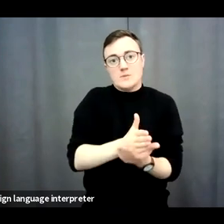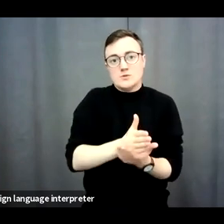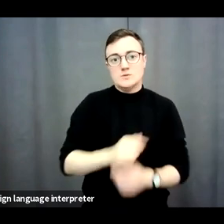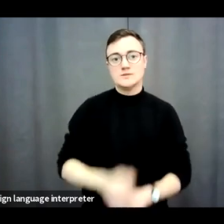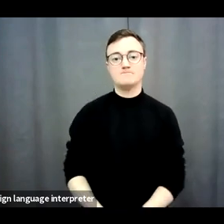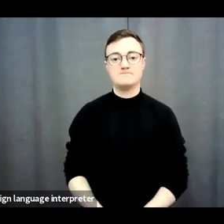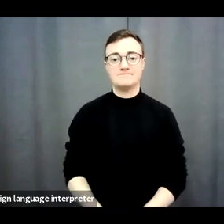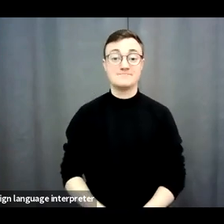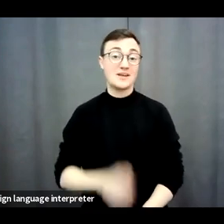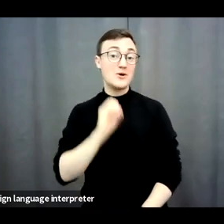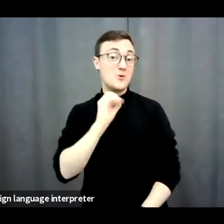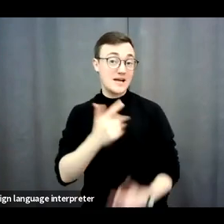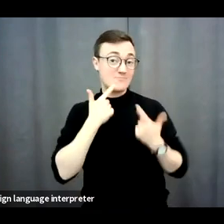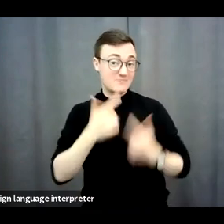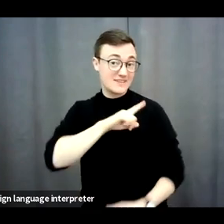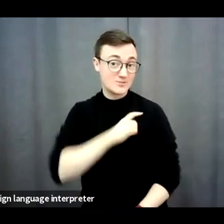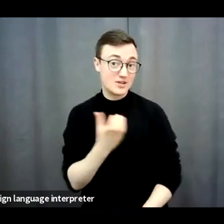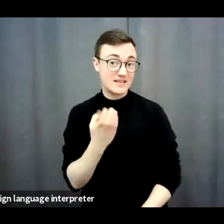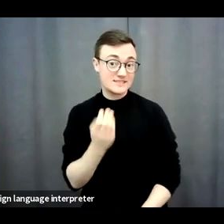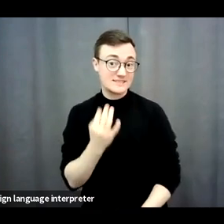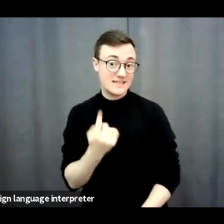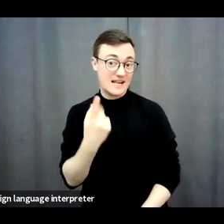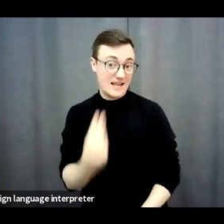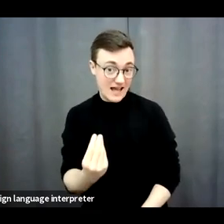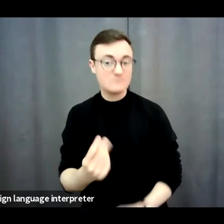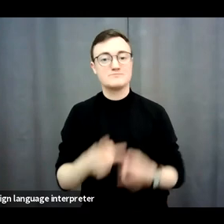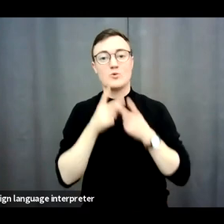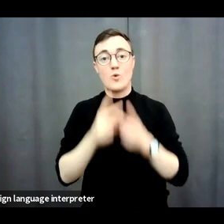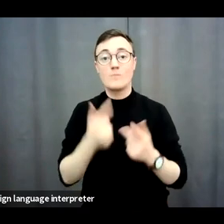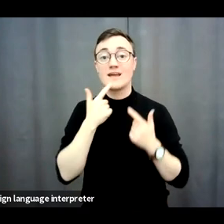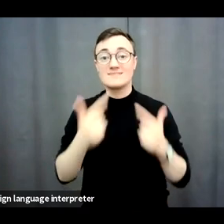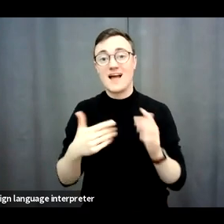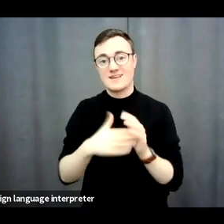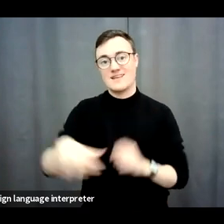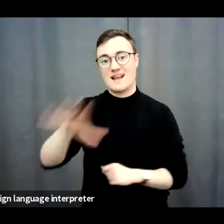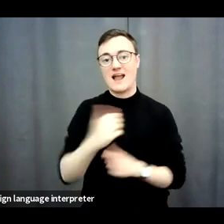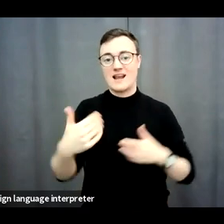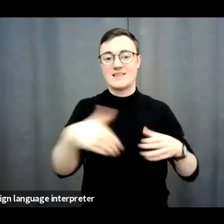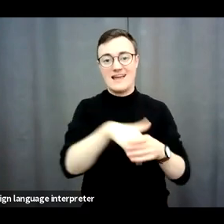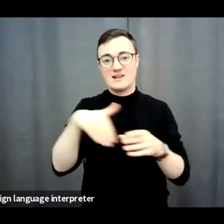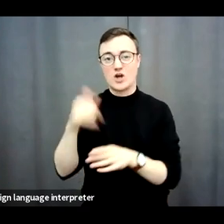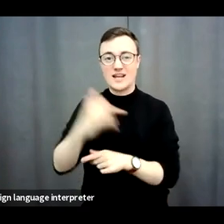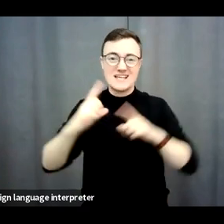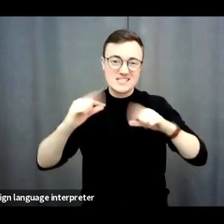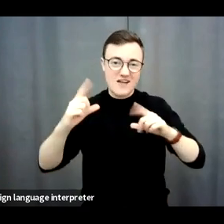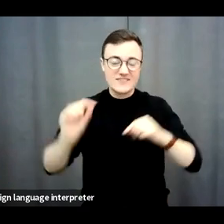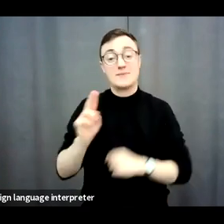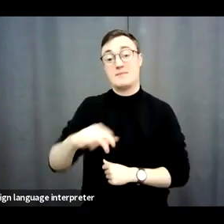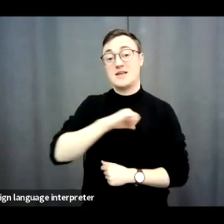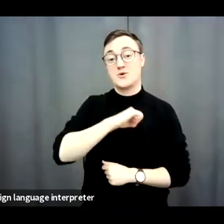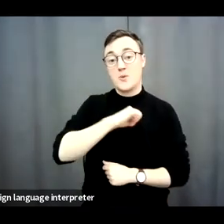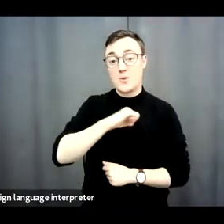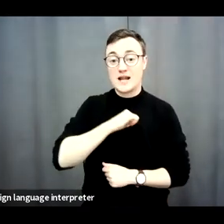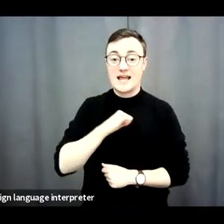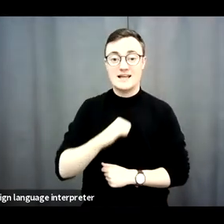All right, thank you very much, Cecilia, and once again thank you to the participants in the chat. It has been really nice to get all